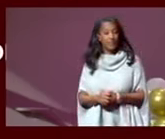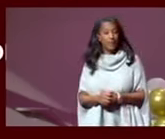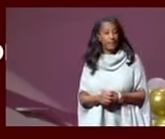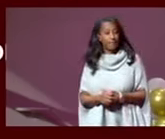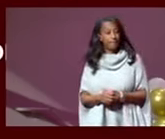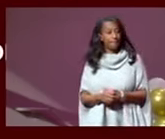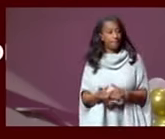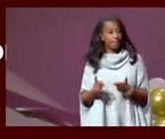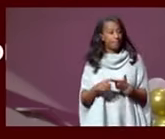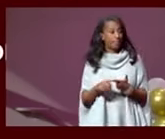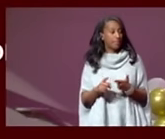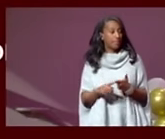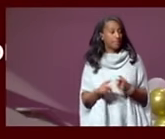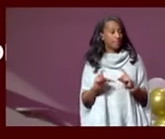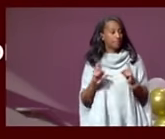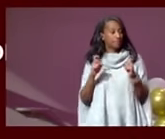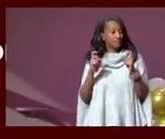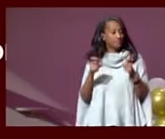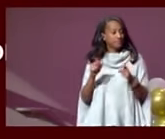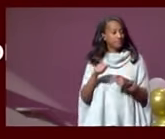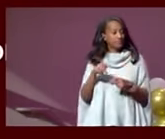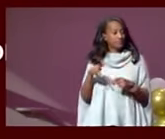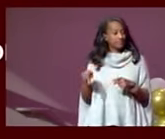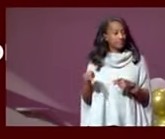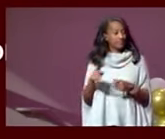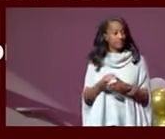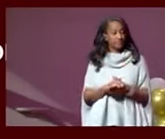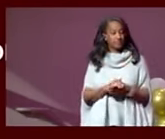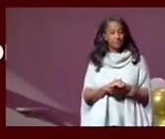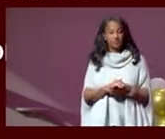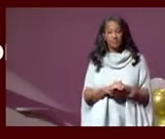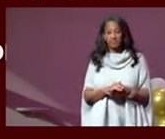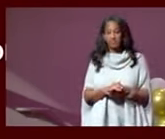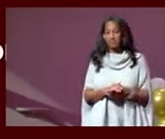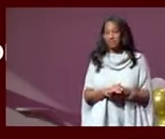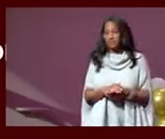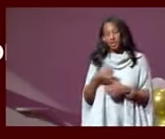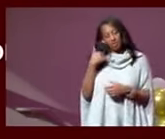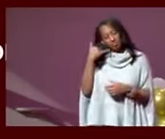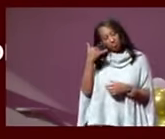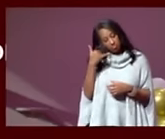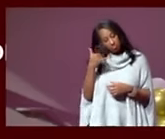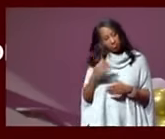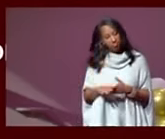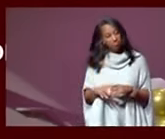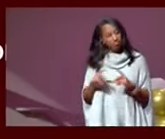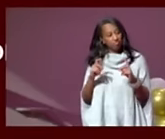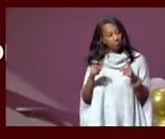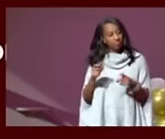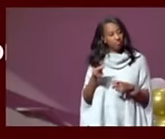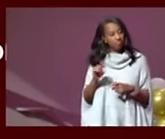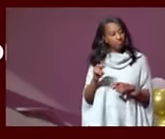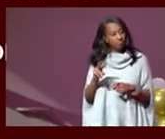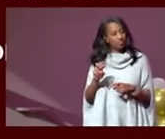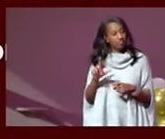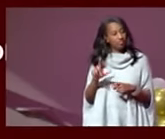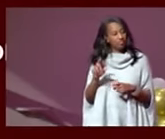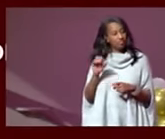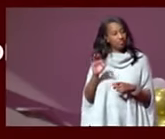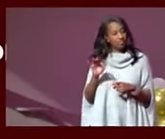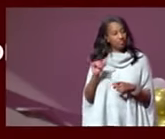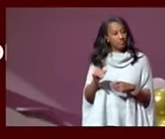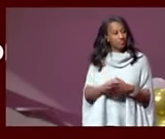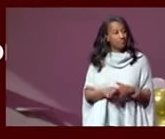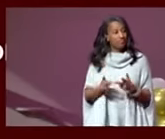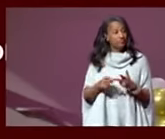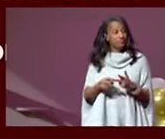972-200-9419. You can also use the Givelify app. Download that app from your app store. Search out Friendship West. Give through Givelify. You can also give